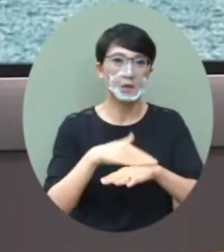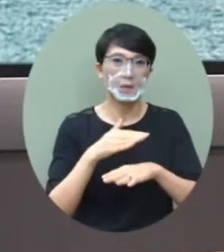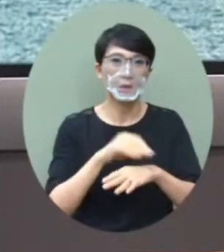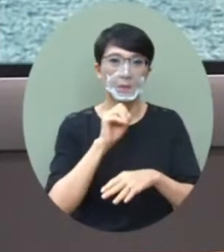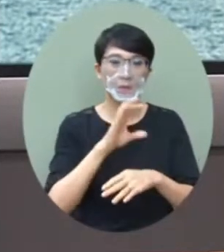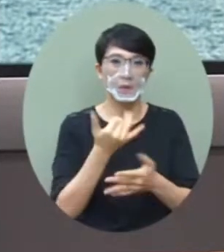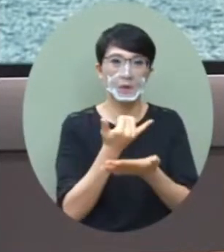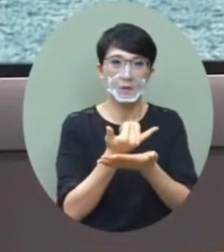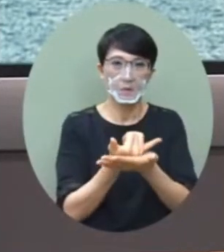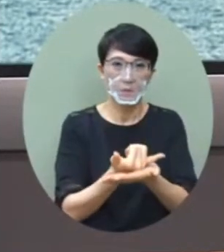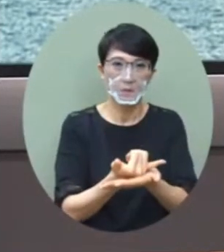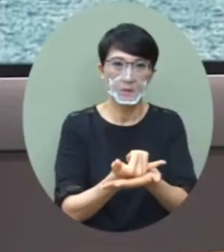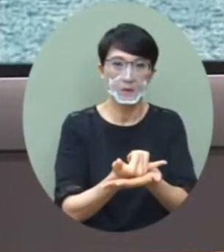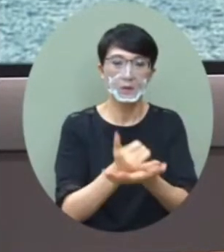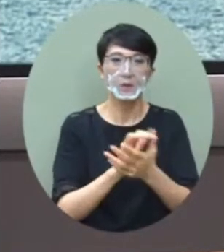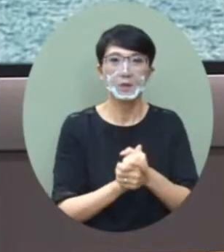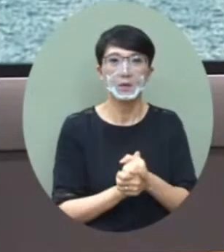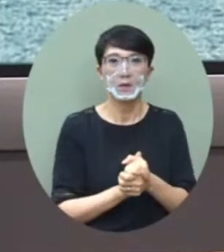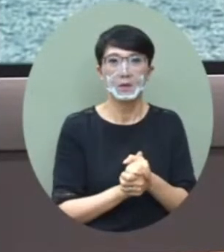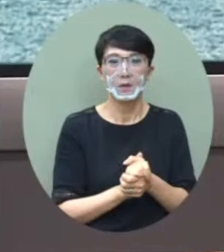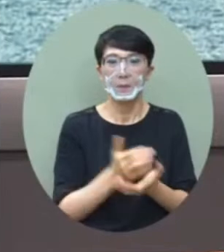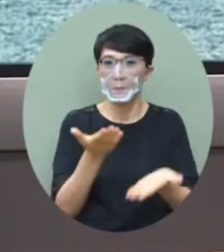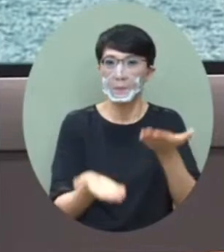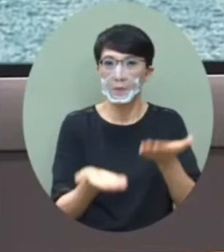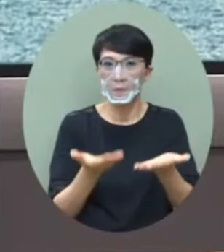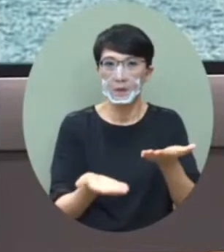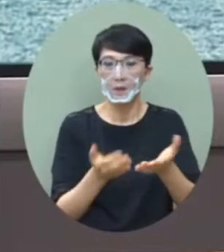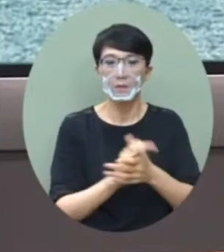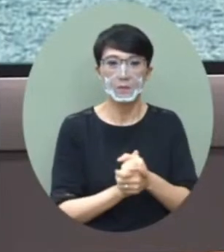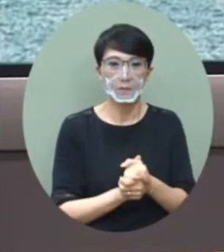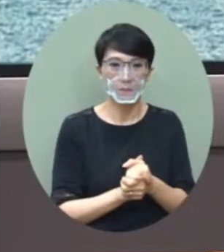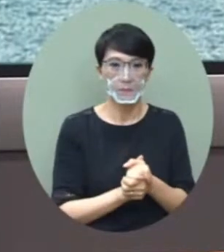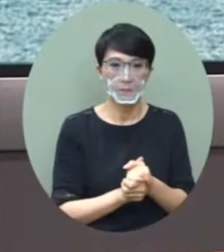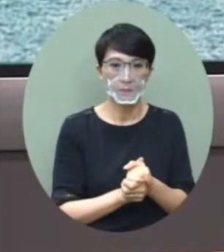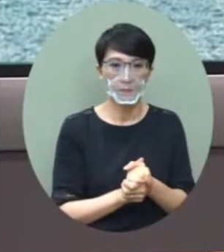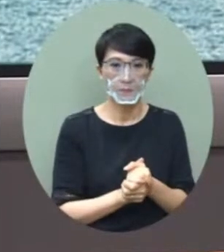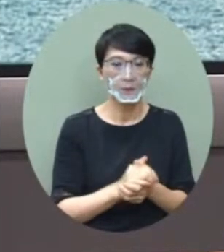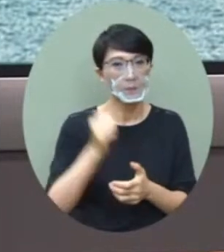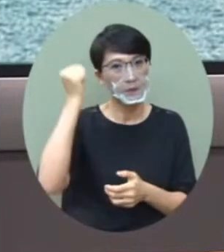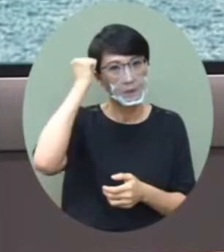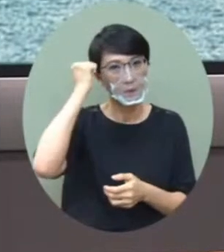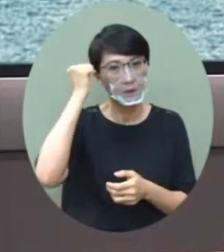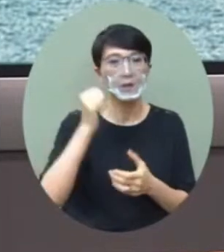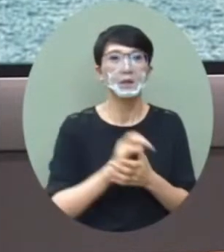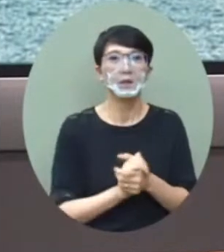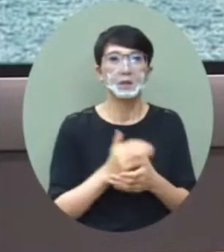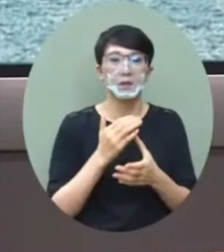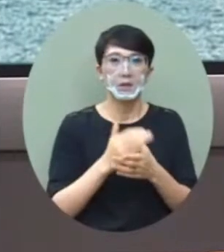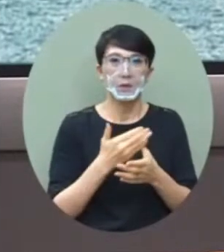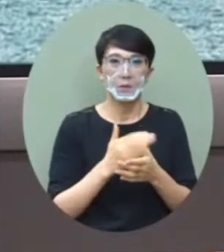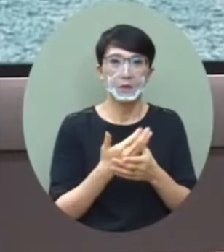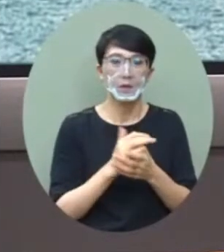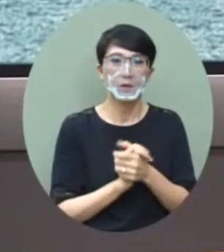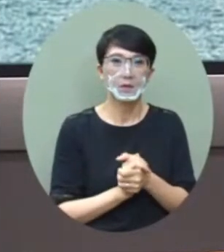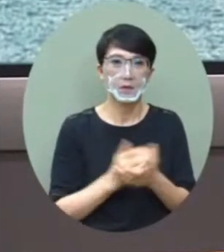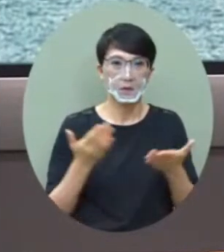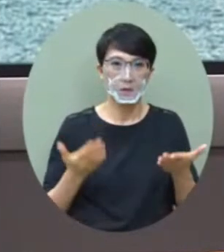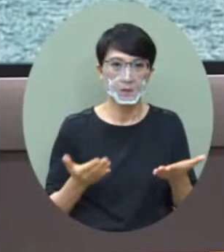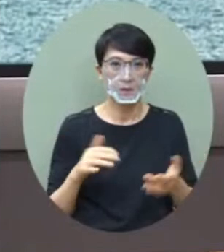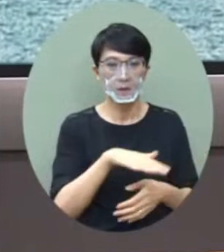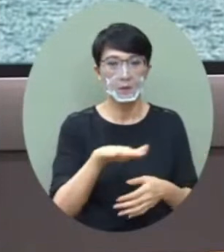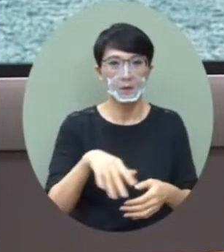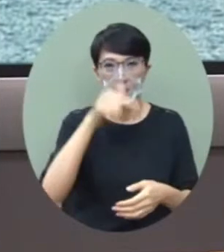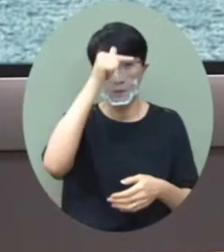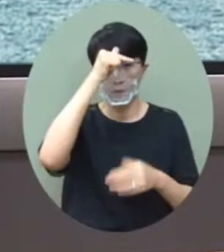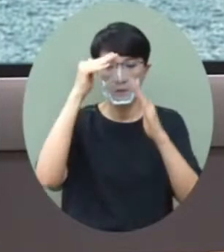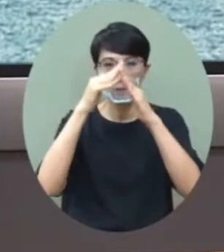you details to facilitate your understanding. But if we just compare, death tolls is a bit difficult